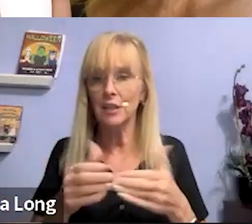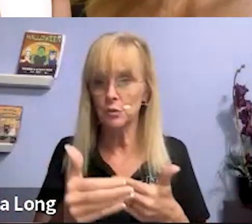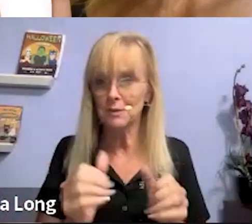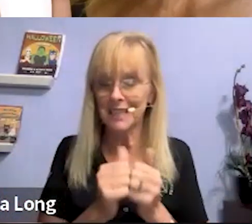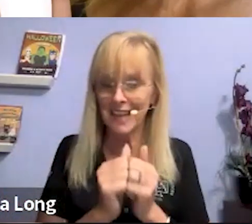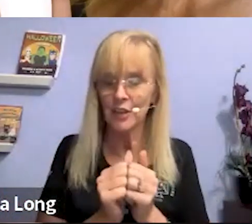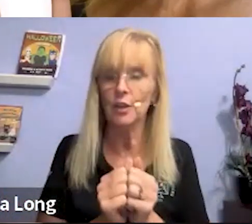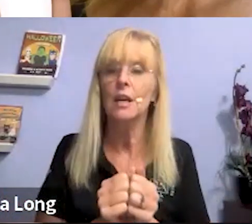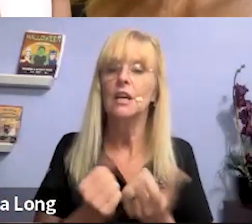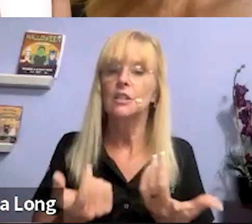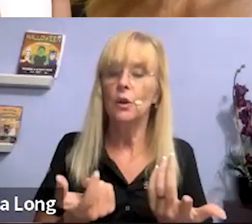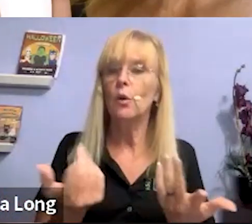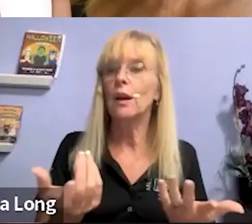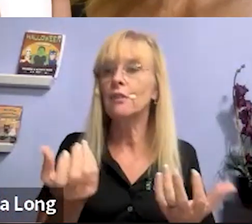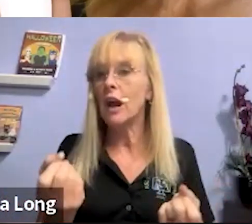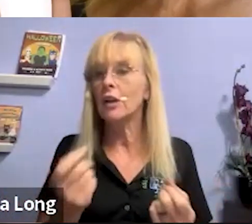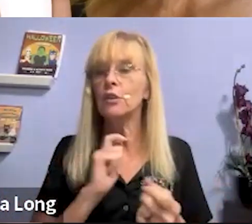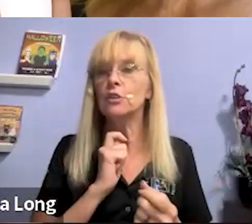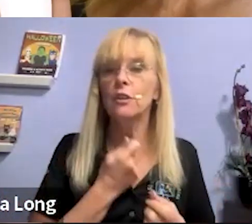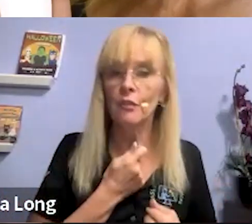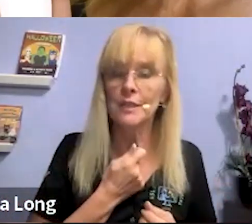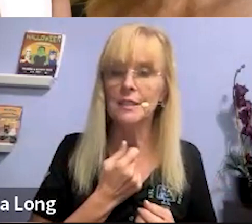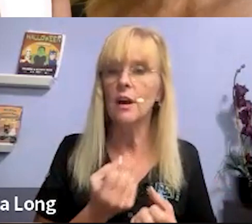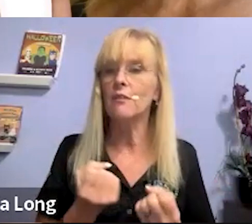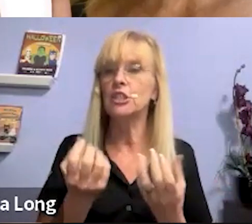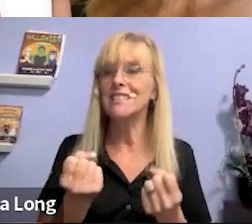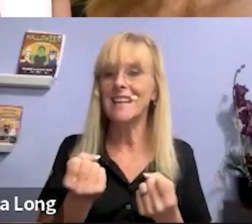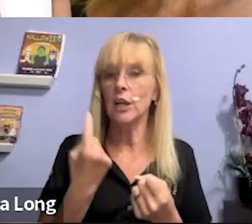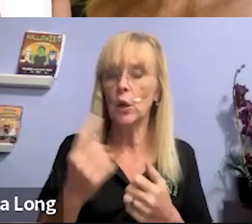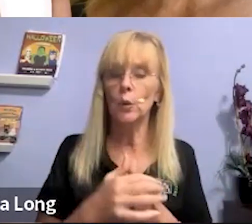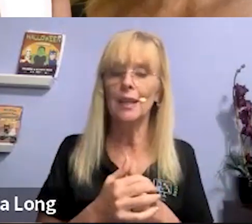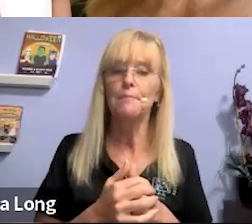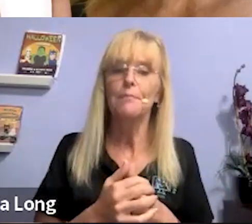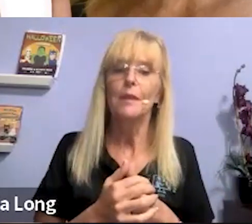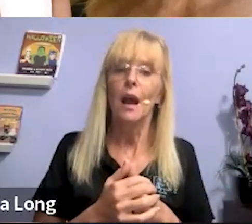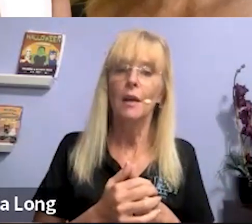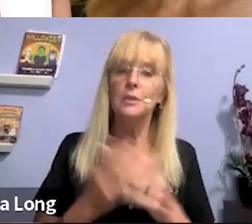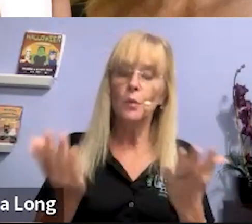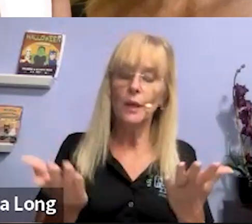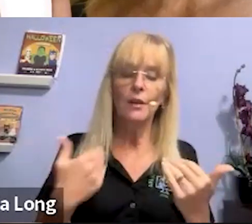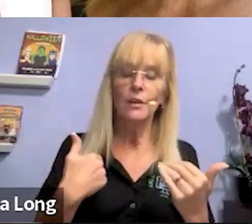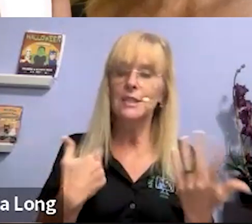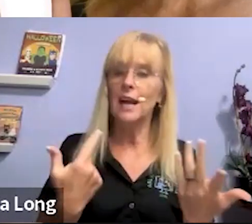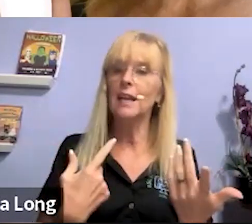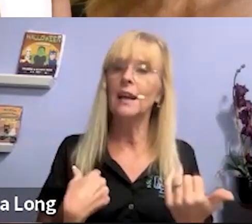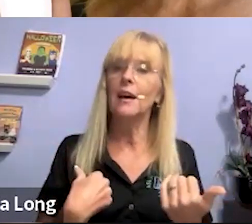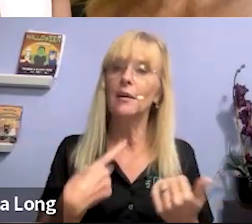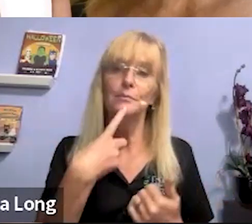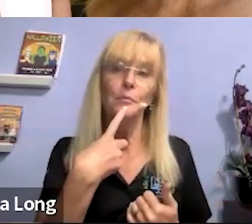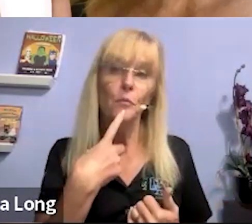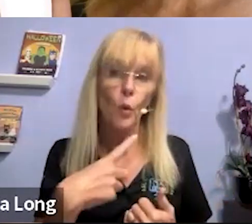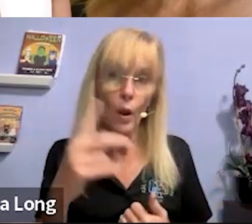the classroom together. So if not, you can turn your voices off and just sign only. So we are signing,